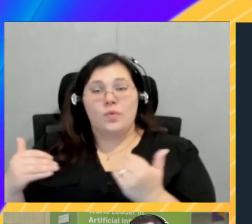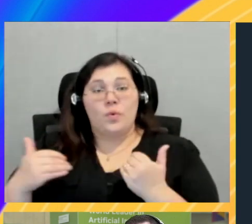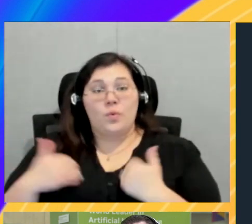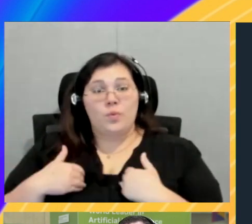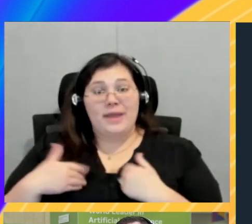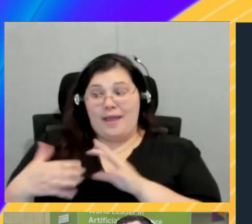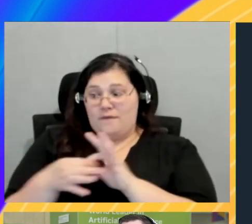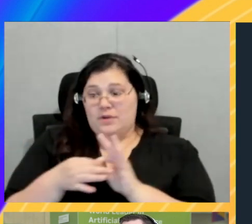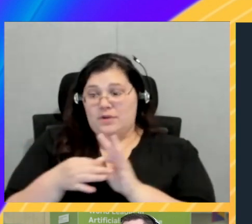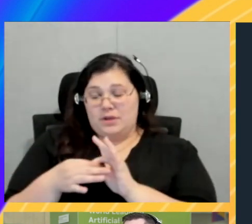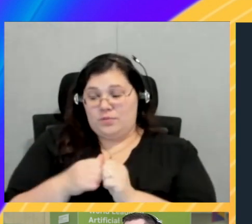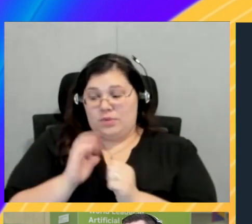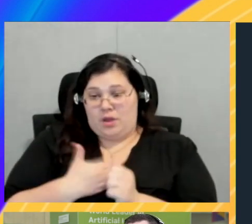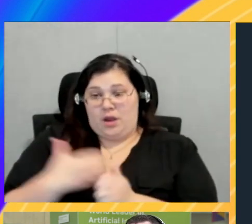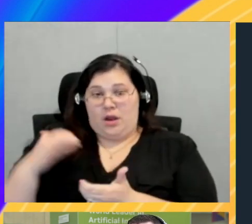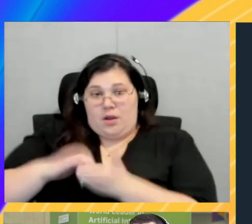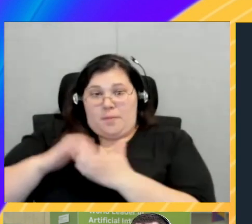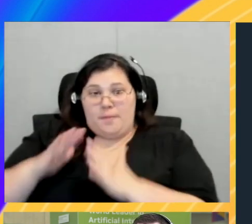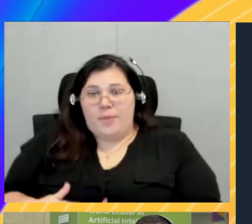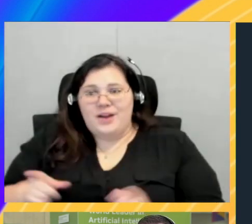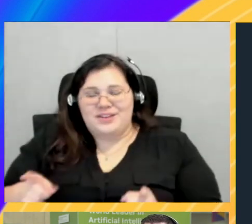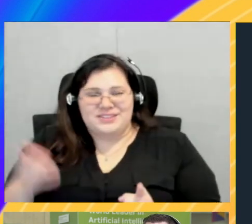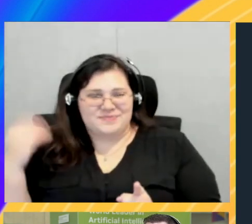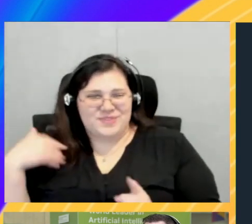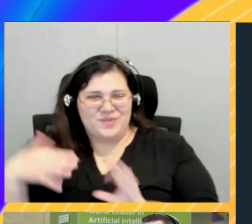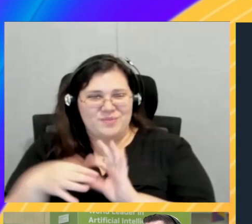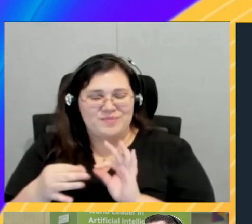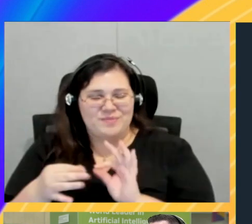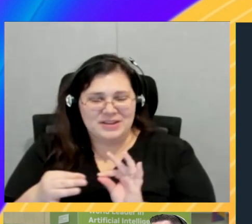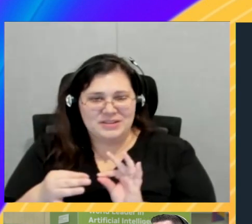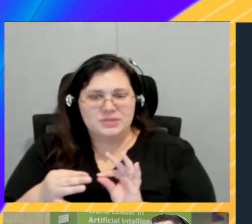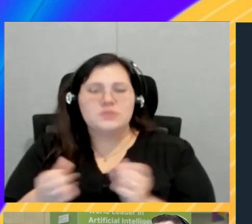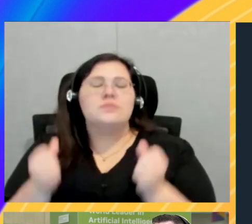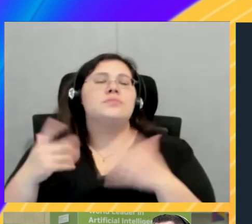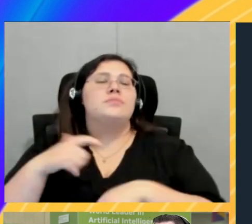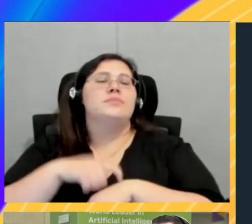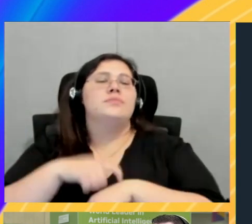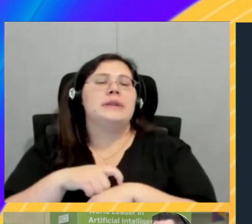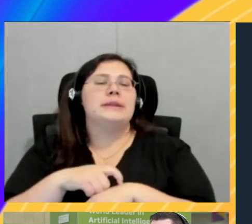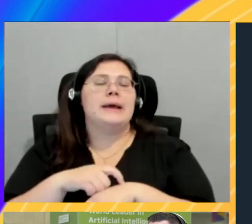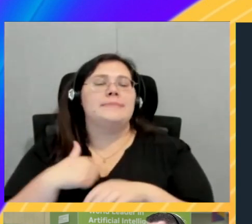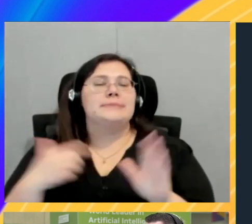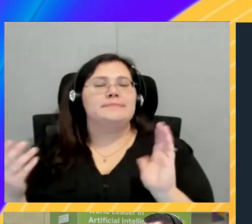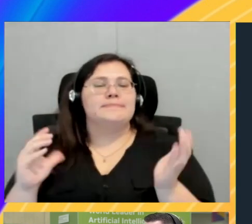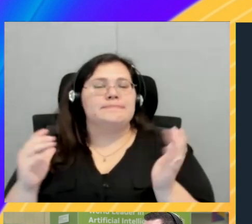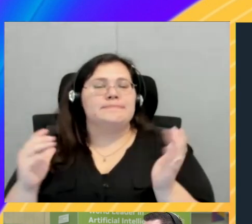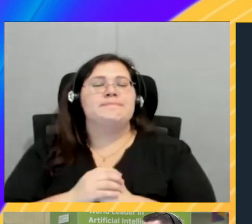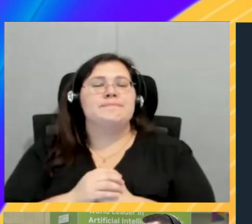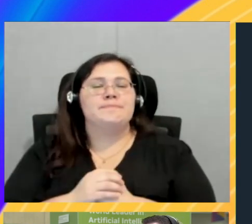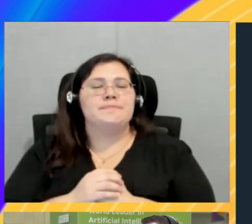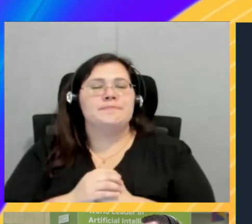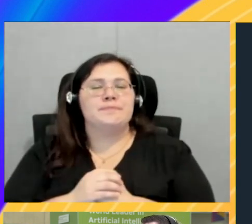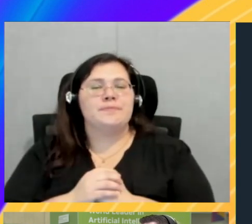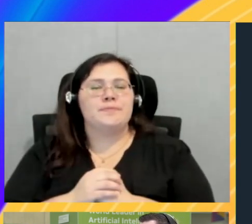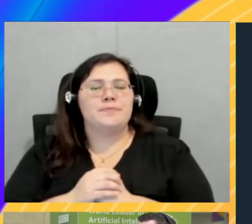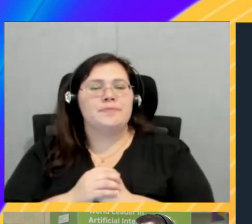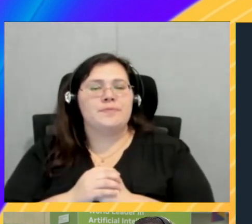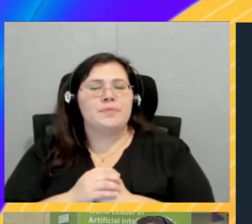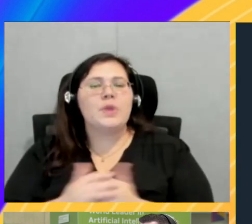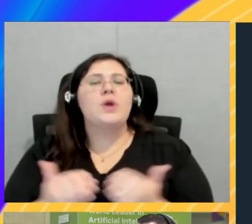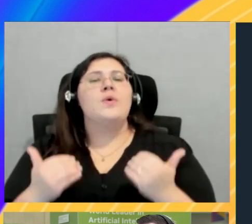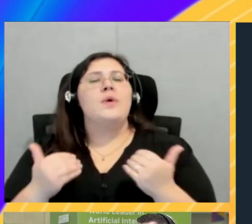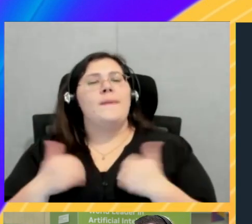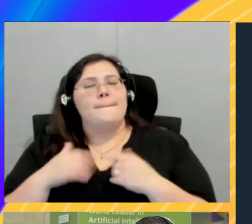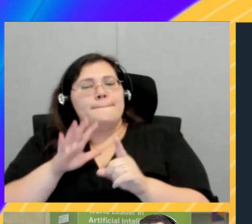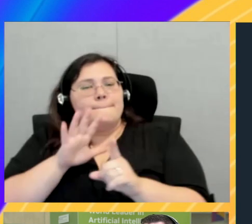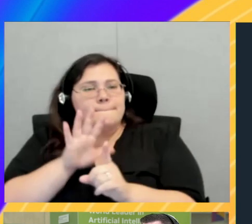about earlier. So a lot of times, I make this analogy. We all know popular tool vendors that maybe go from